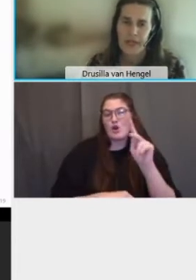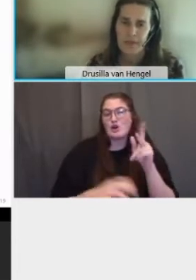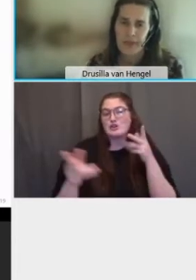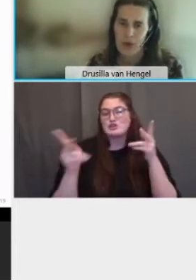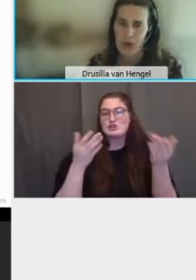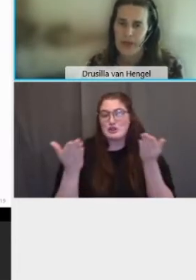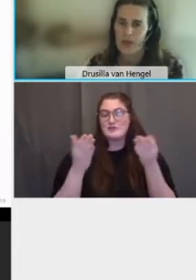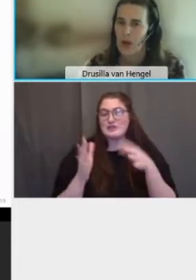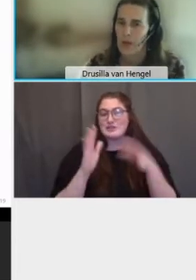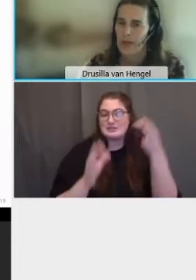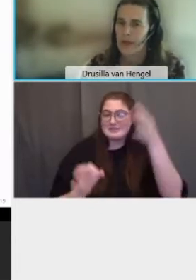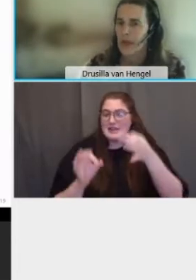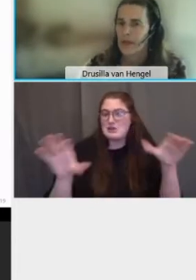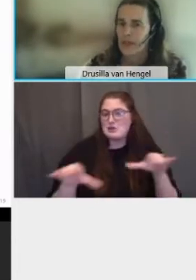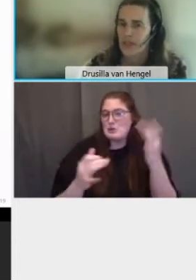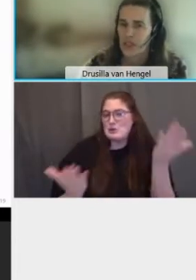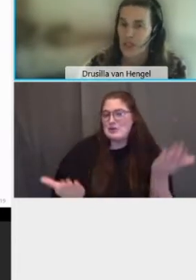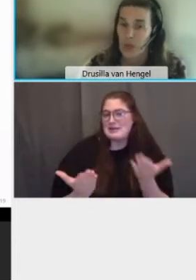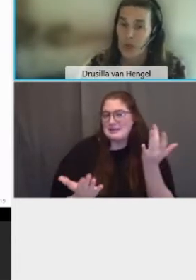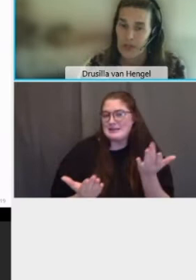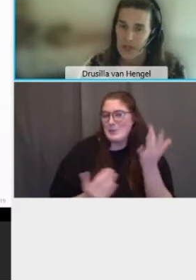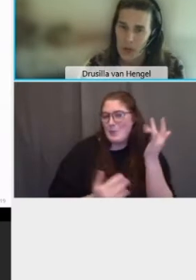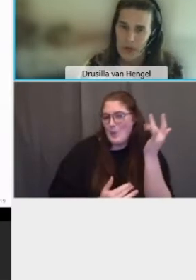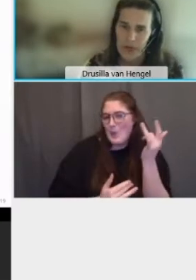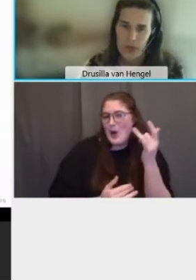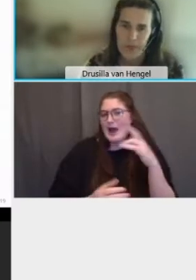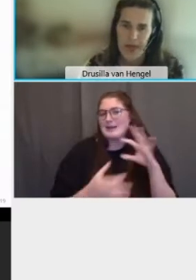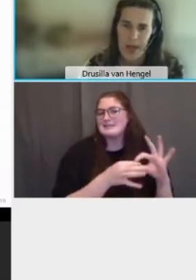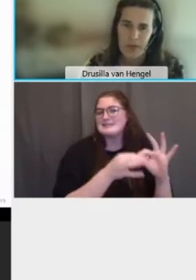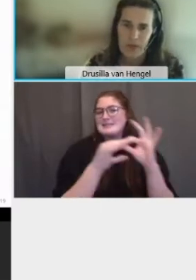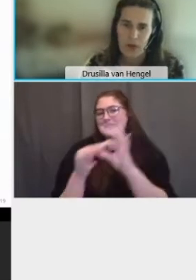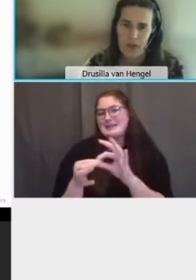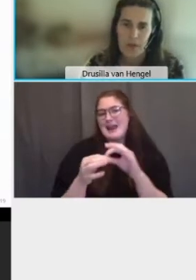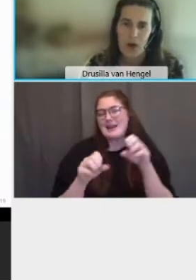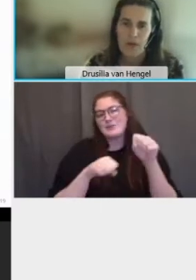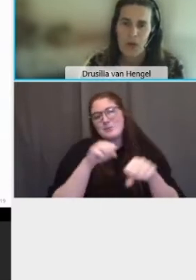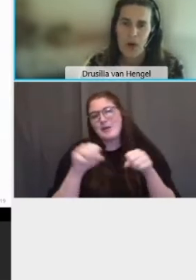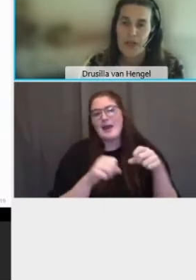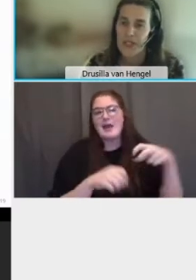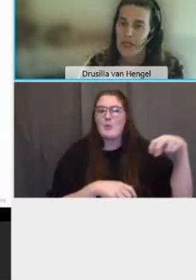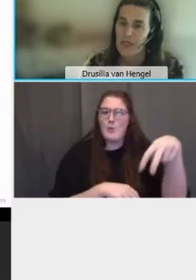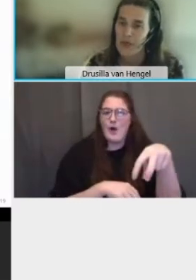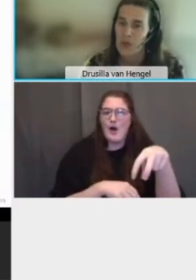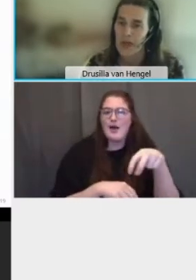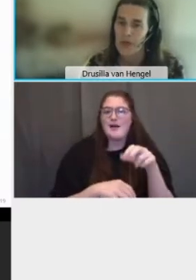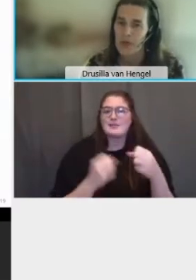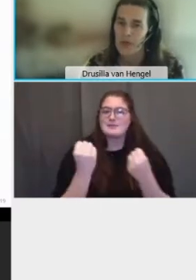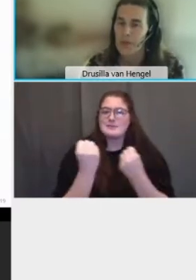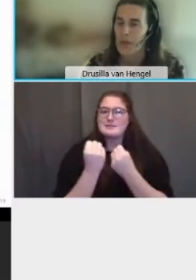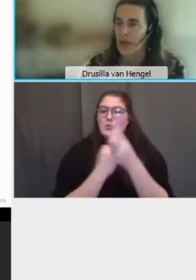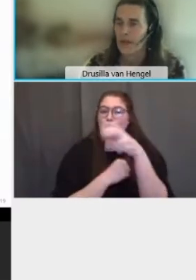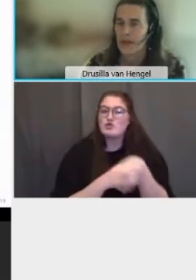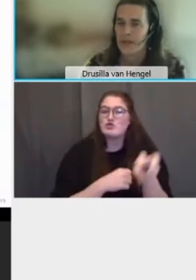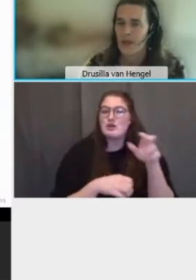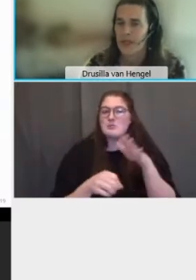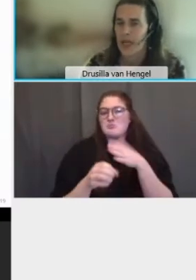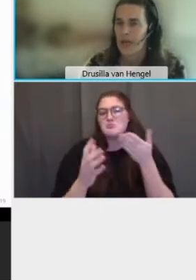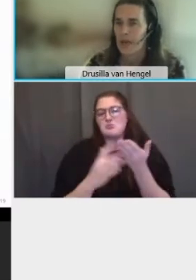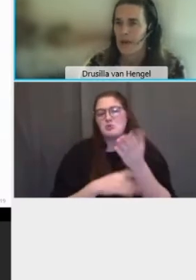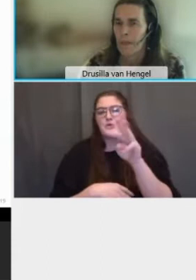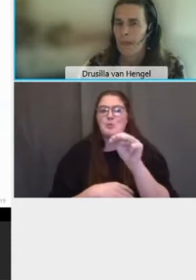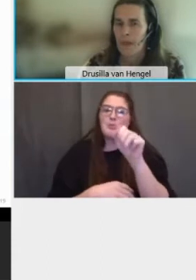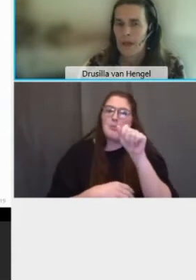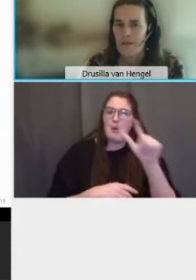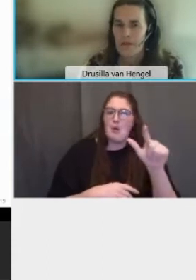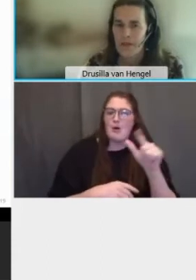safe and connected bikeways and walkways that support the trips that happen along the mall require a change in the way through and parking lanes are